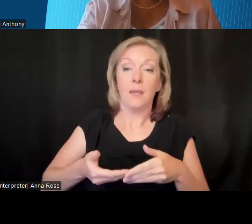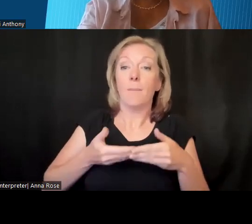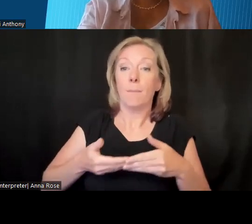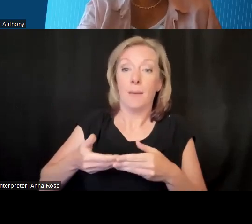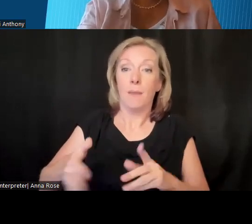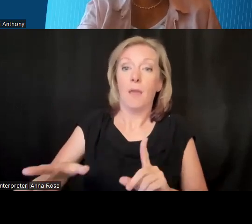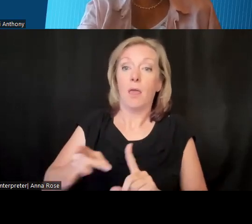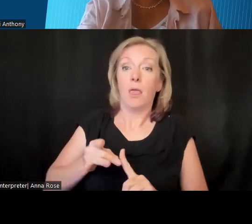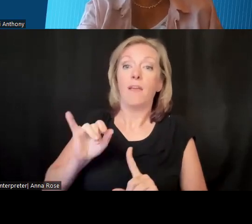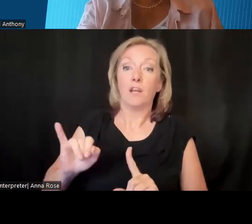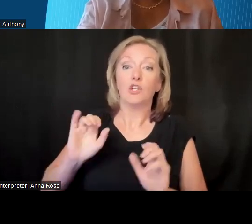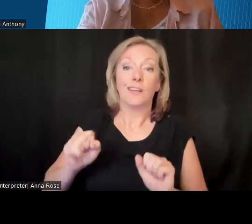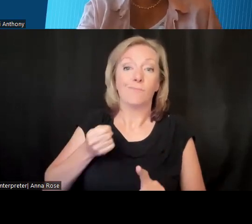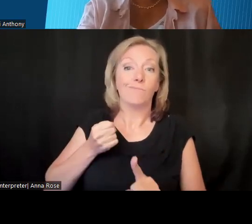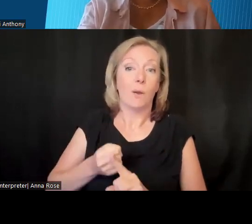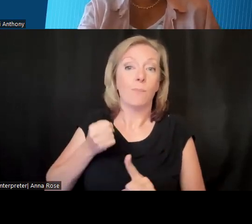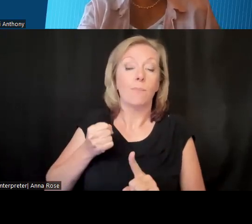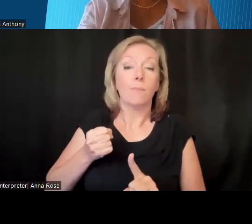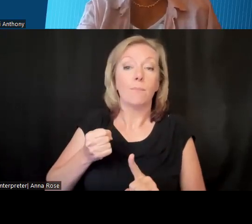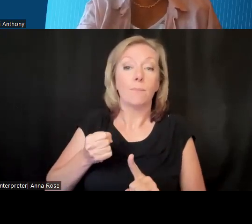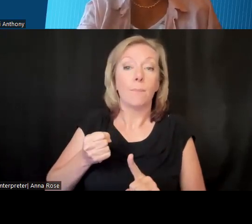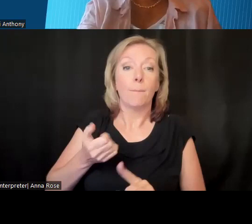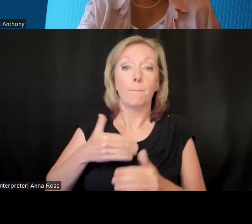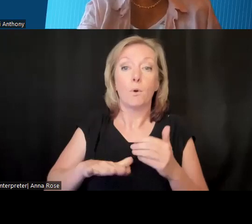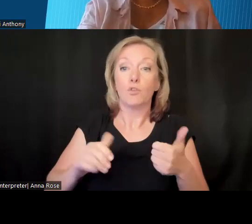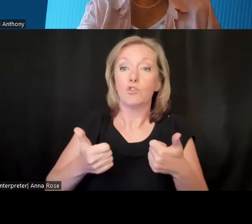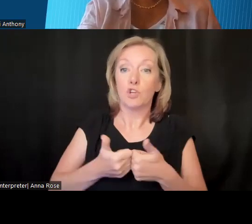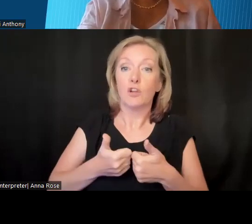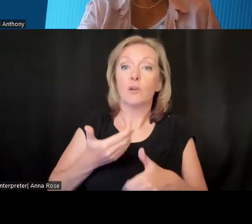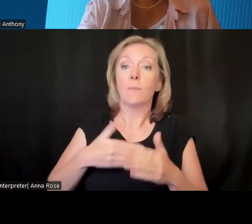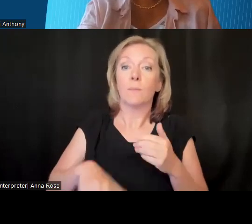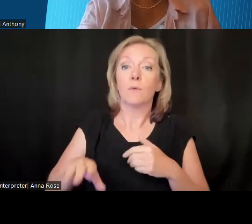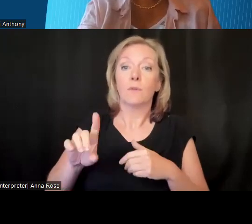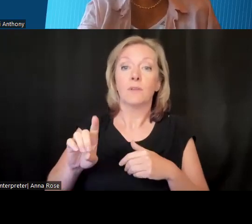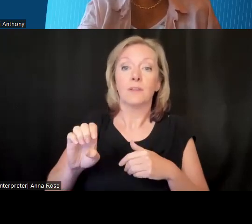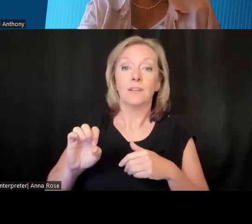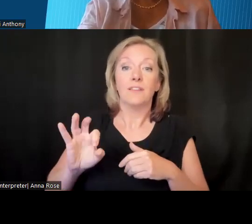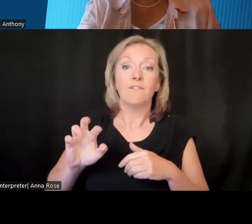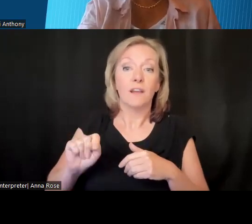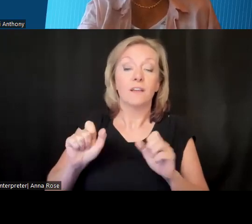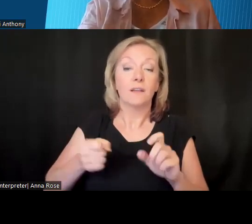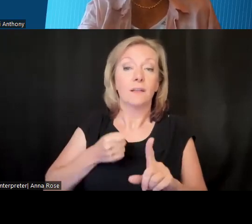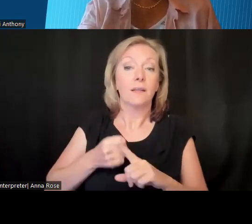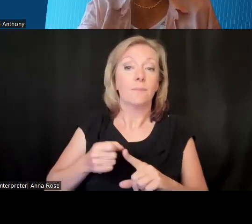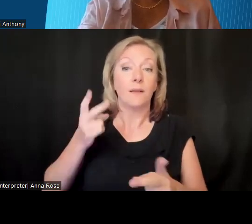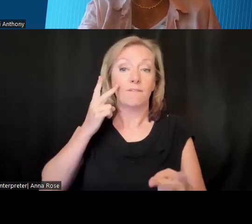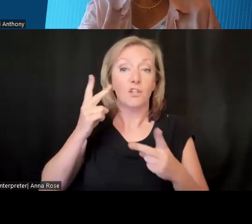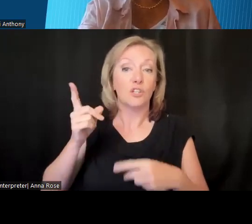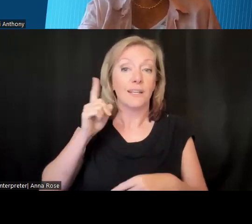so, it can cause birth challenges, birth defect challenges that affect vision and hearing. And the next